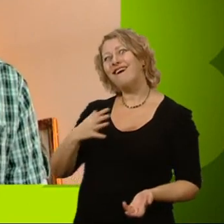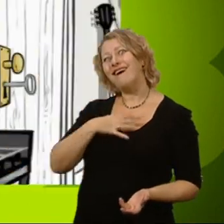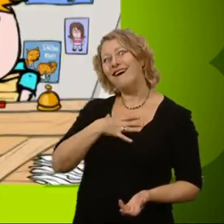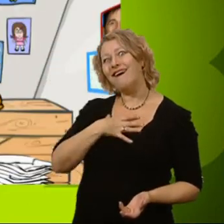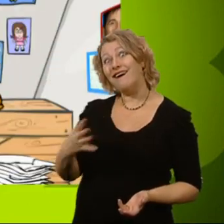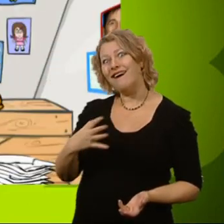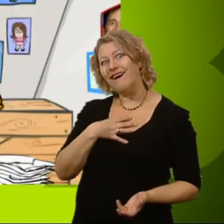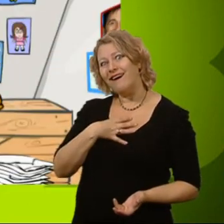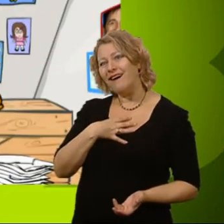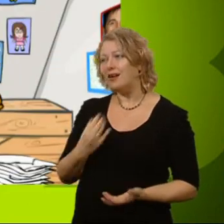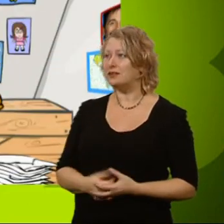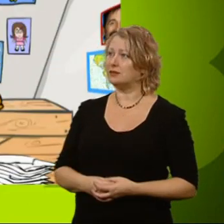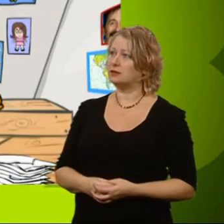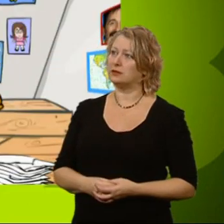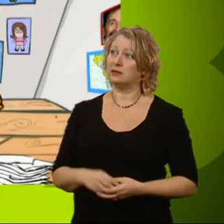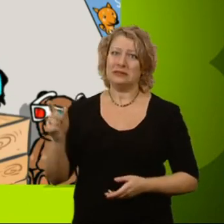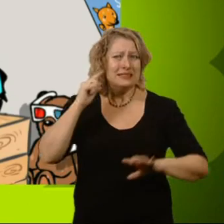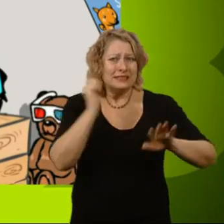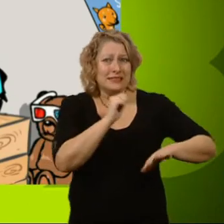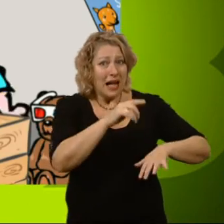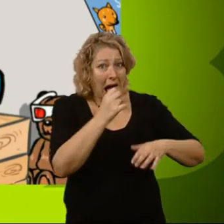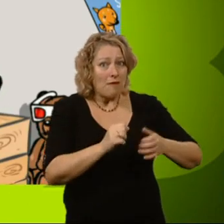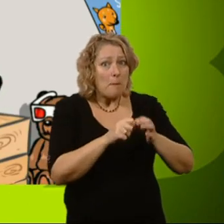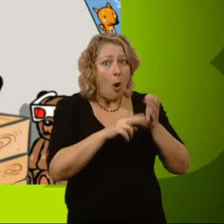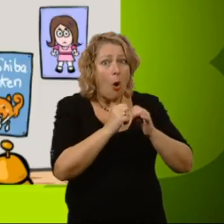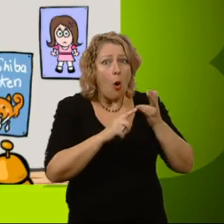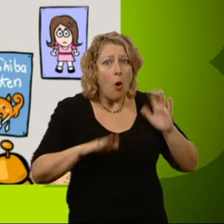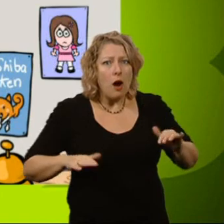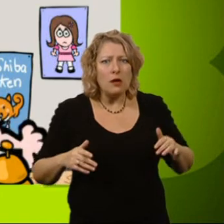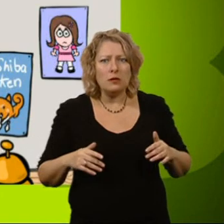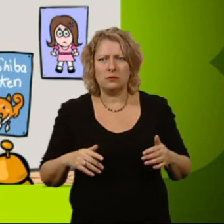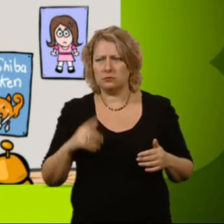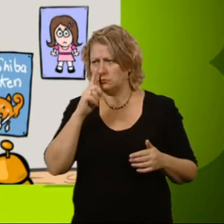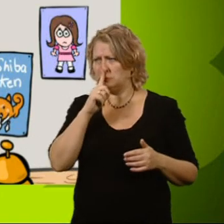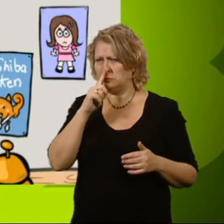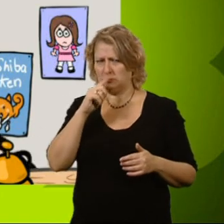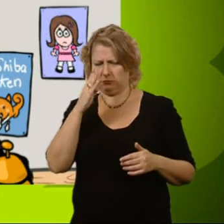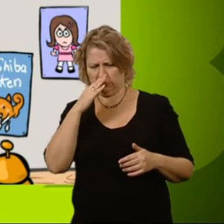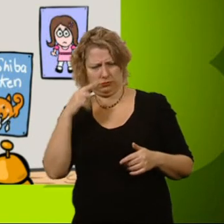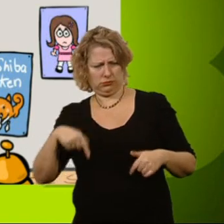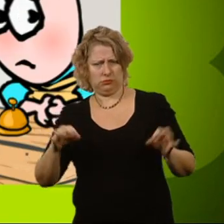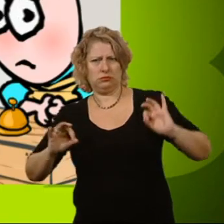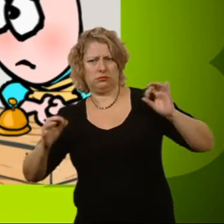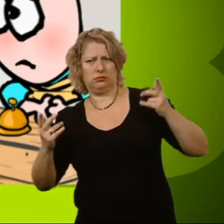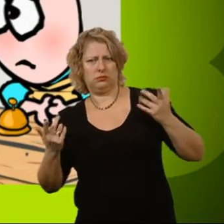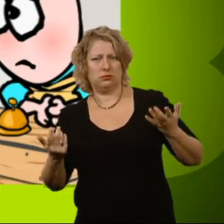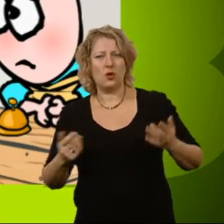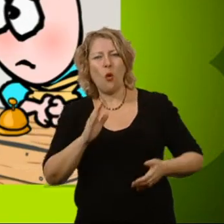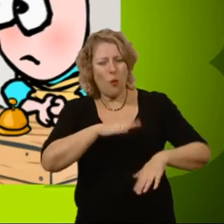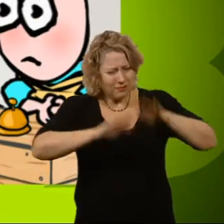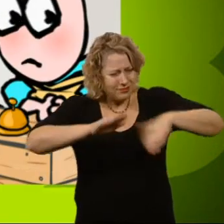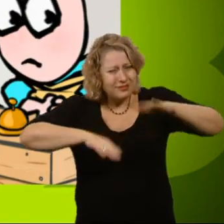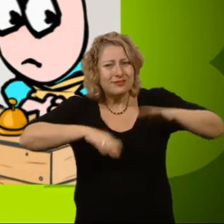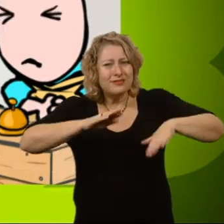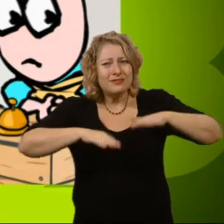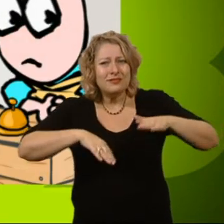Never. Little Howard, have you got the bongos? No, it always smells like that in here. No, the bongo